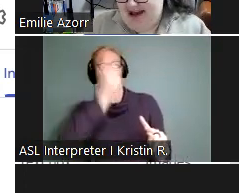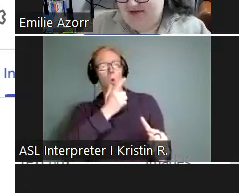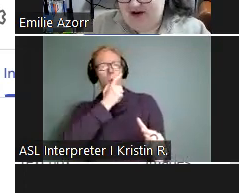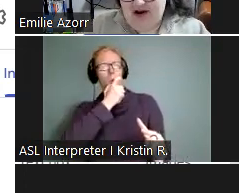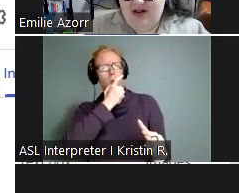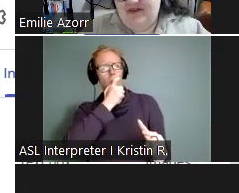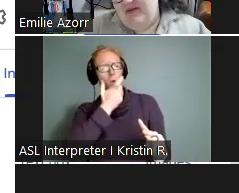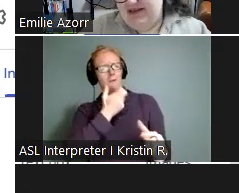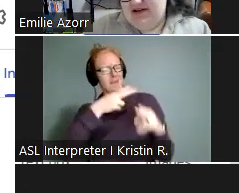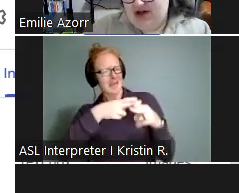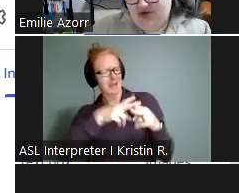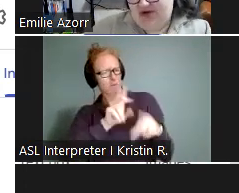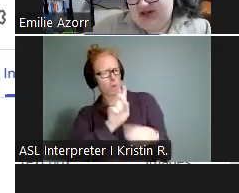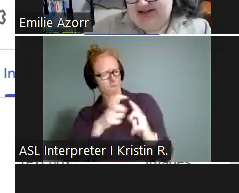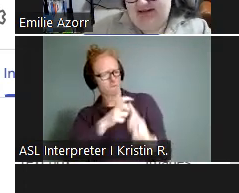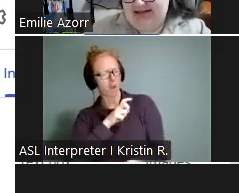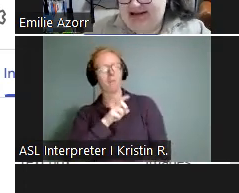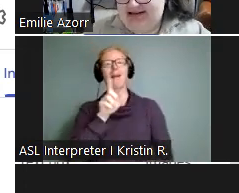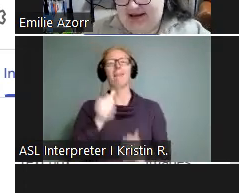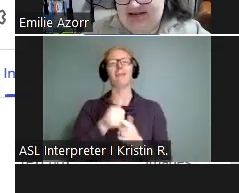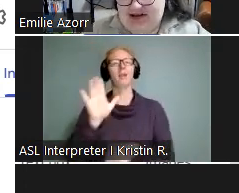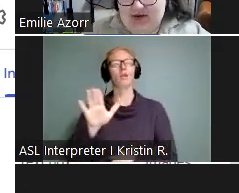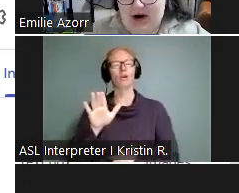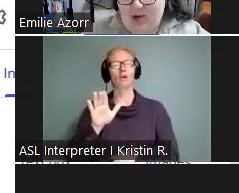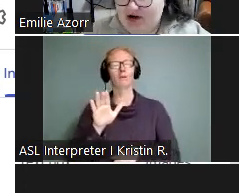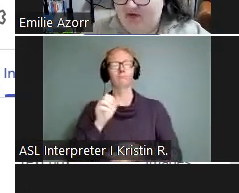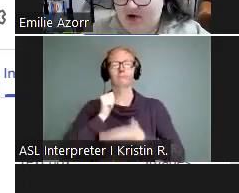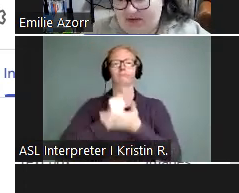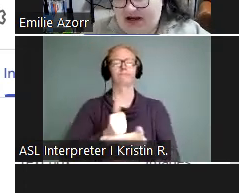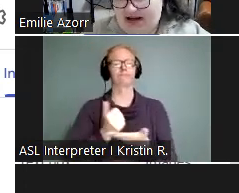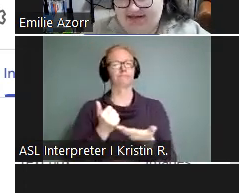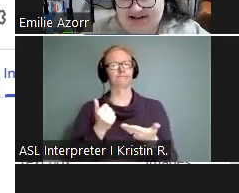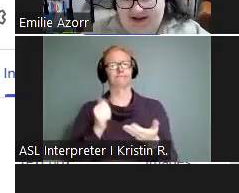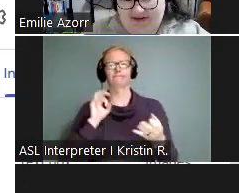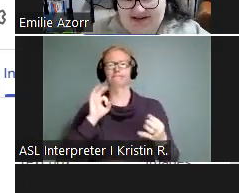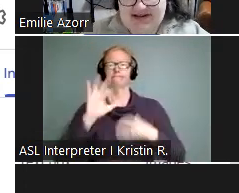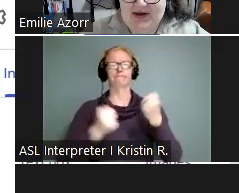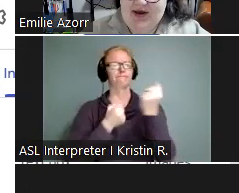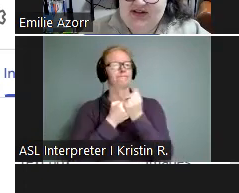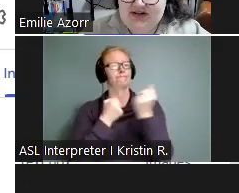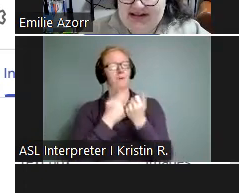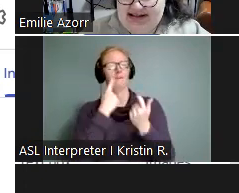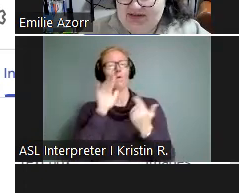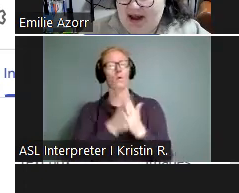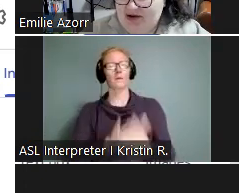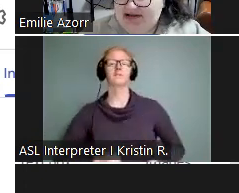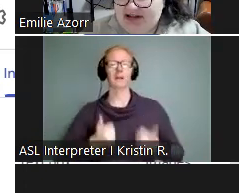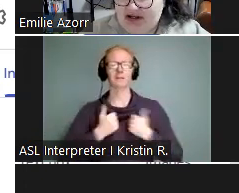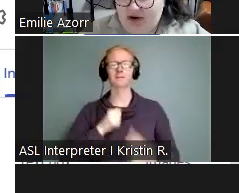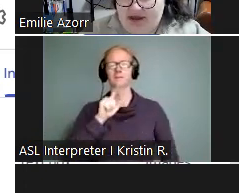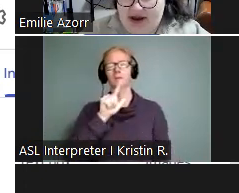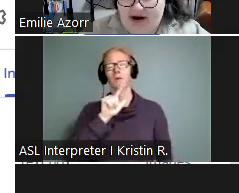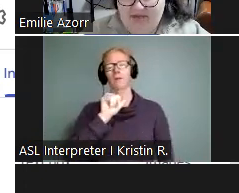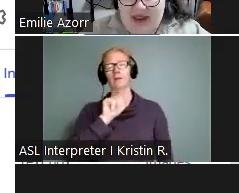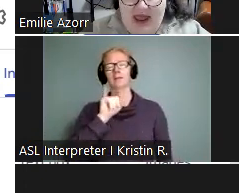who we're named after and all of the amazing contributions that Lizzie has made to our wonderful community of survivors. So Lizzie's bio is